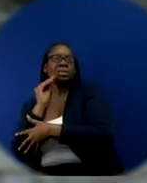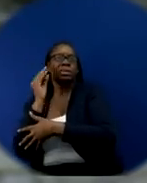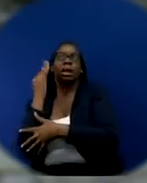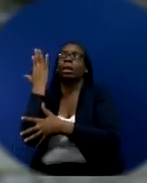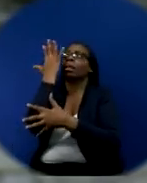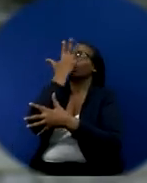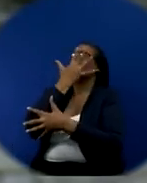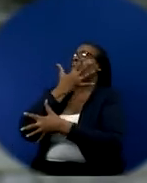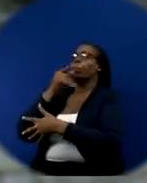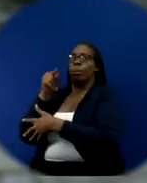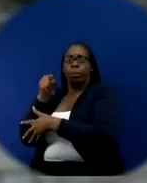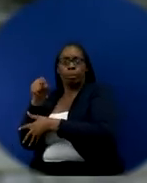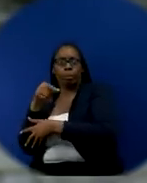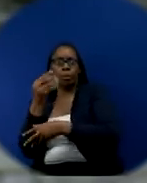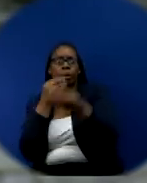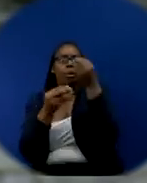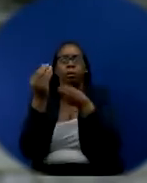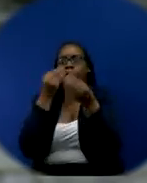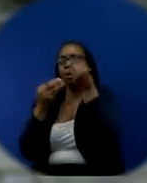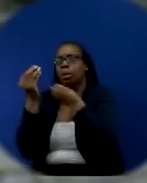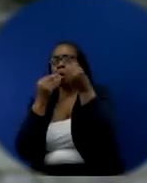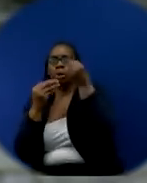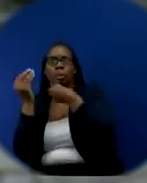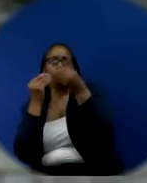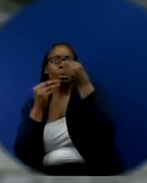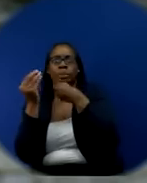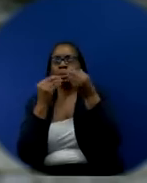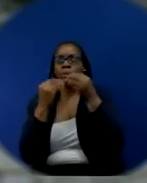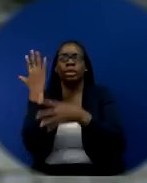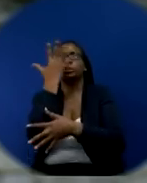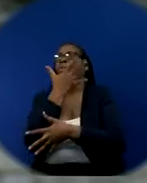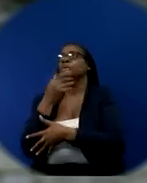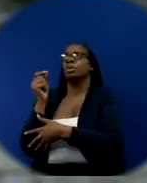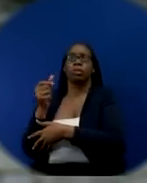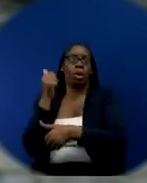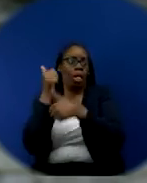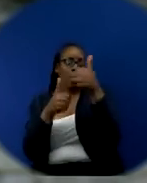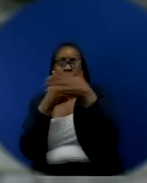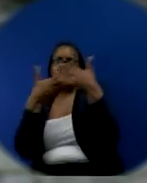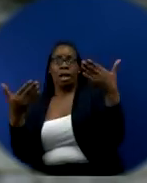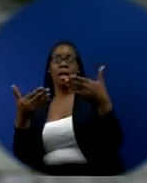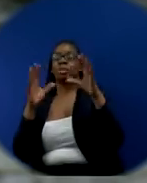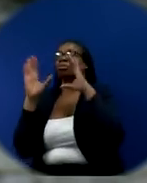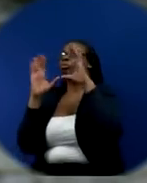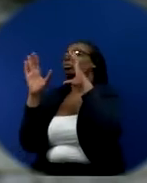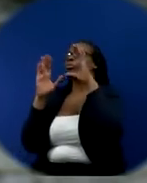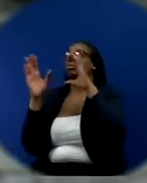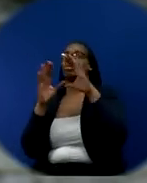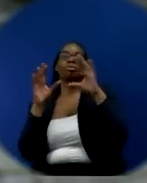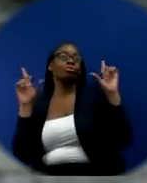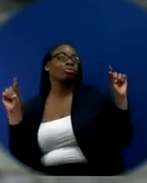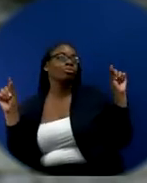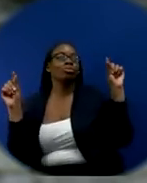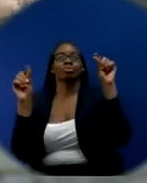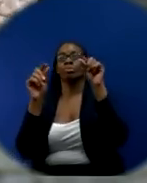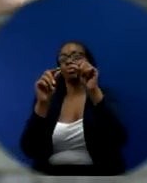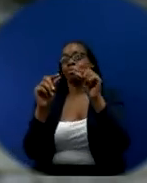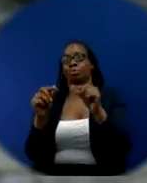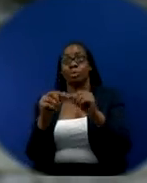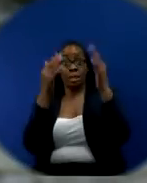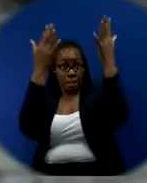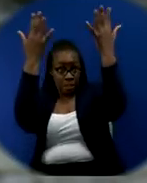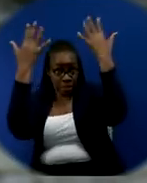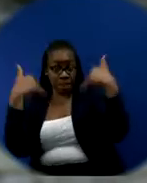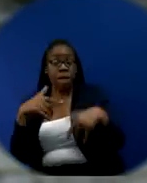this banquet is going to be so off the charts that everybody will be talking about it for days to come. And he invites